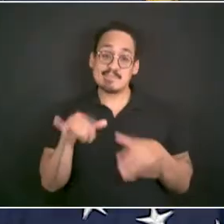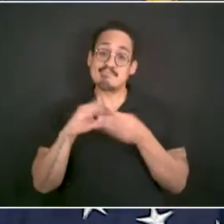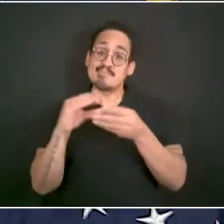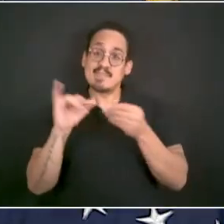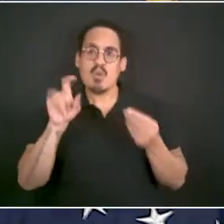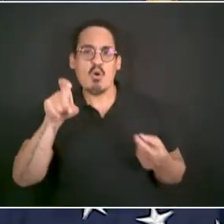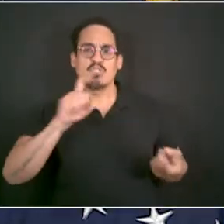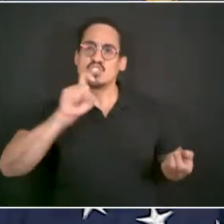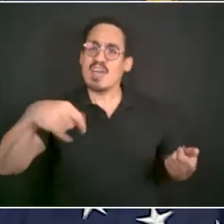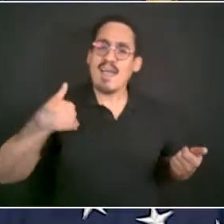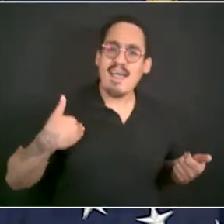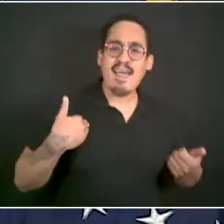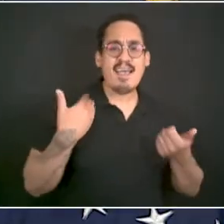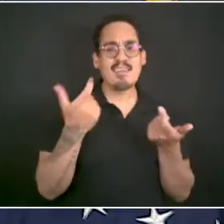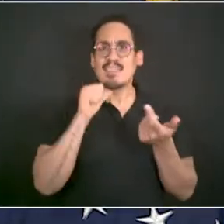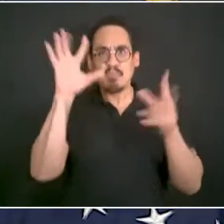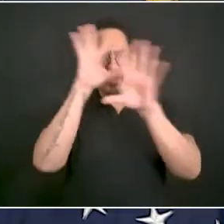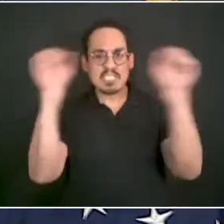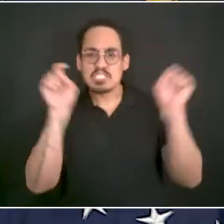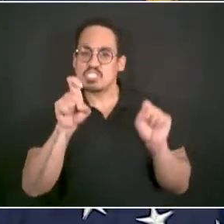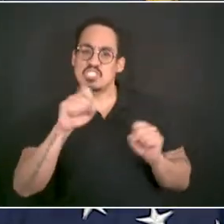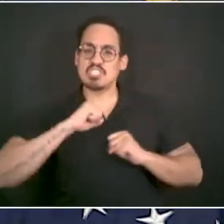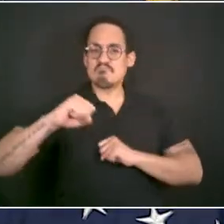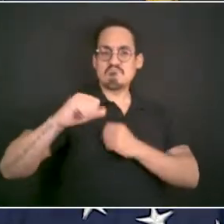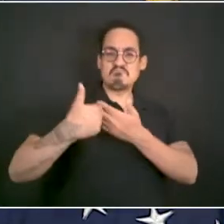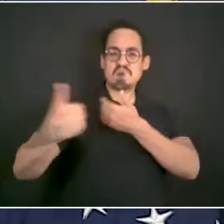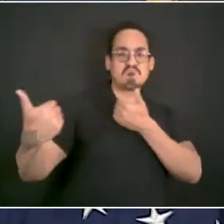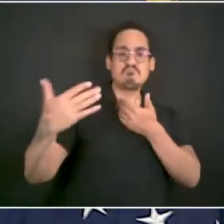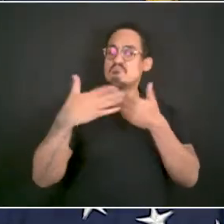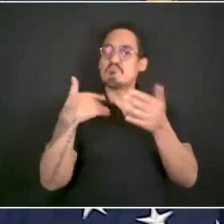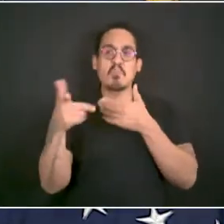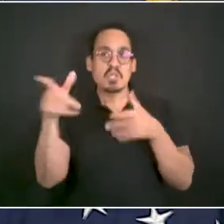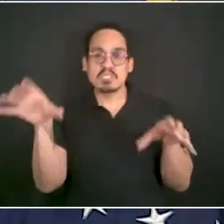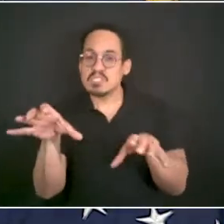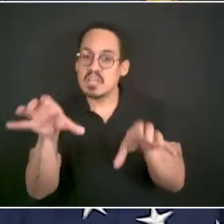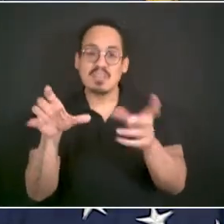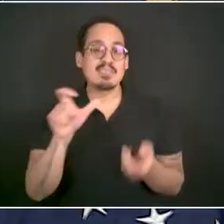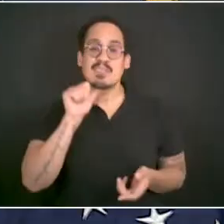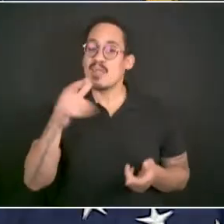not have a relationship with the president, and no matter what he does, you're not going to